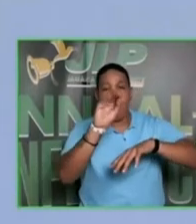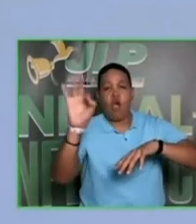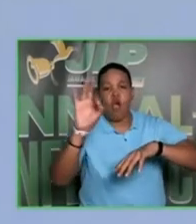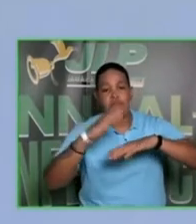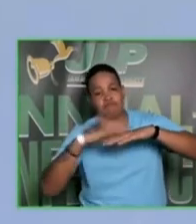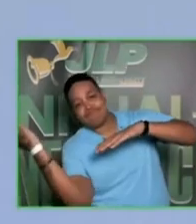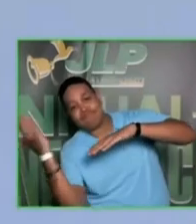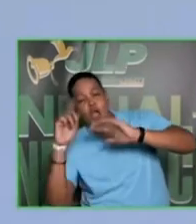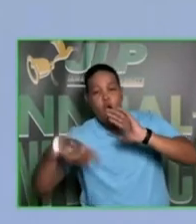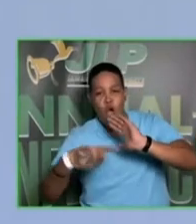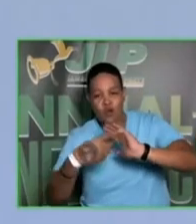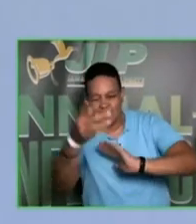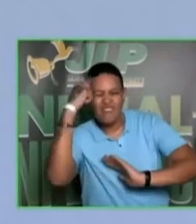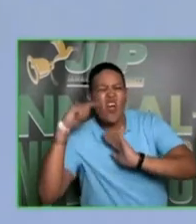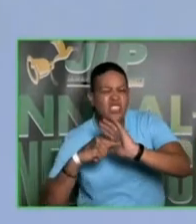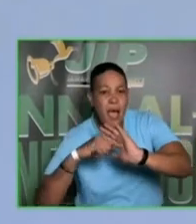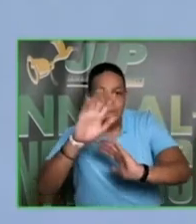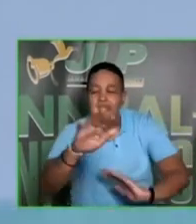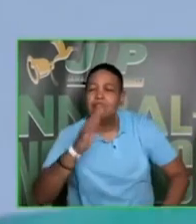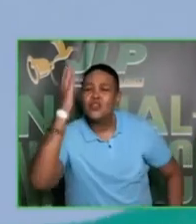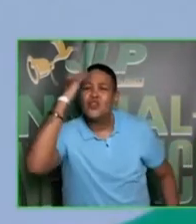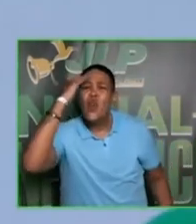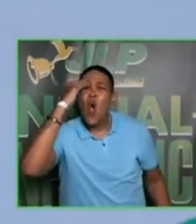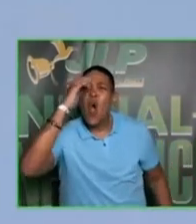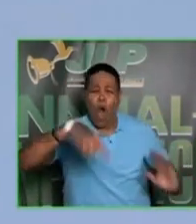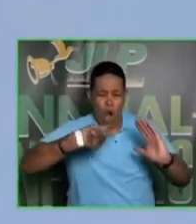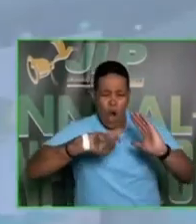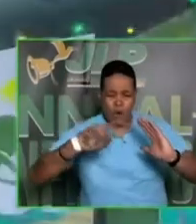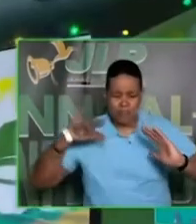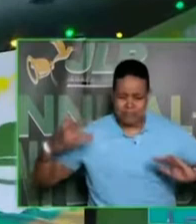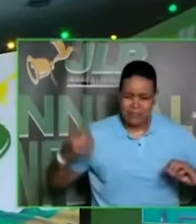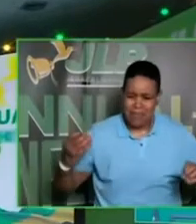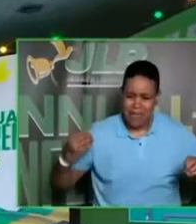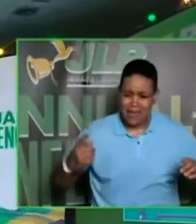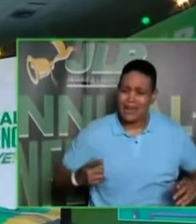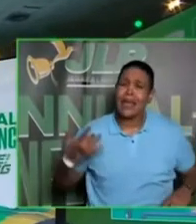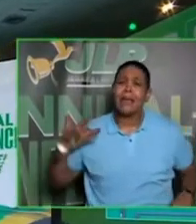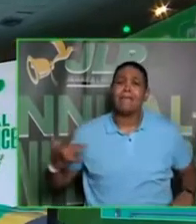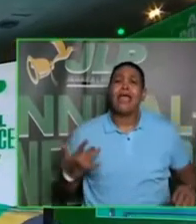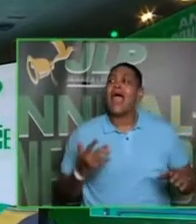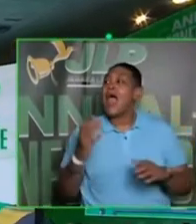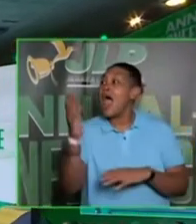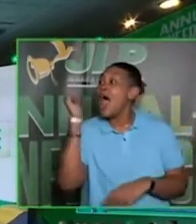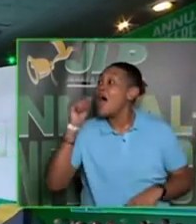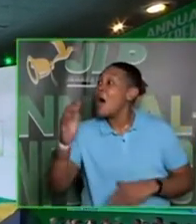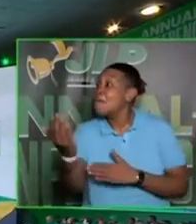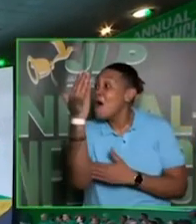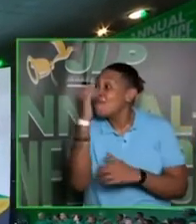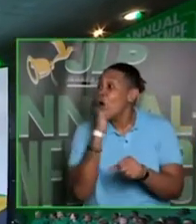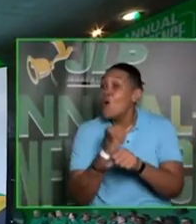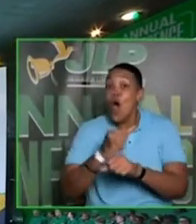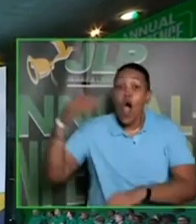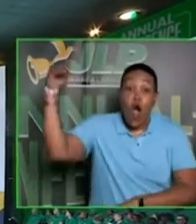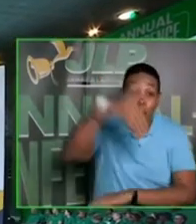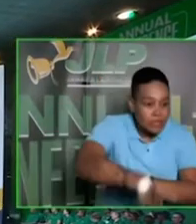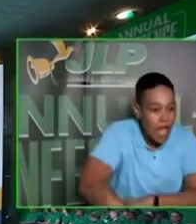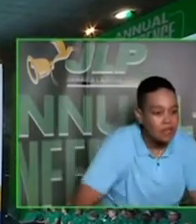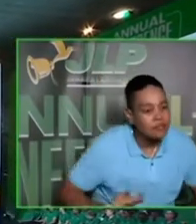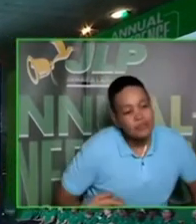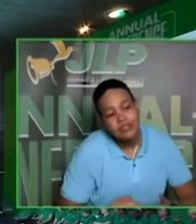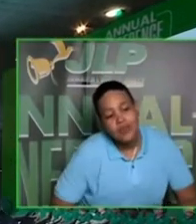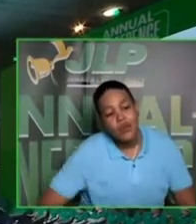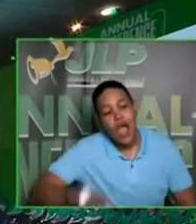So, you know, the peak hours is usually in the evening when everybody come home from work.